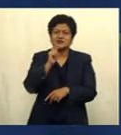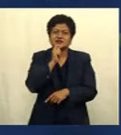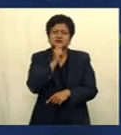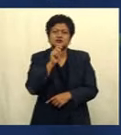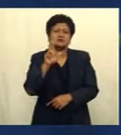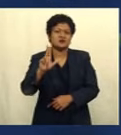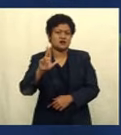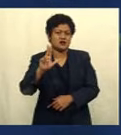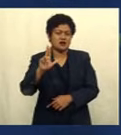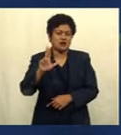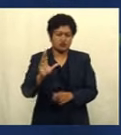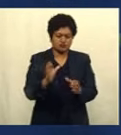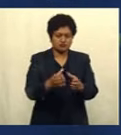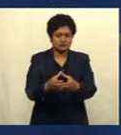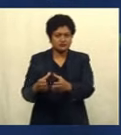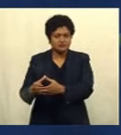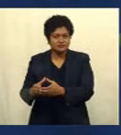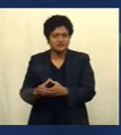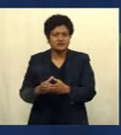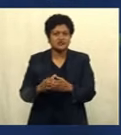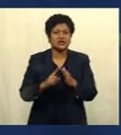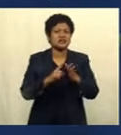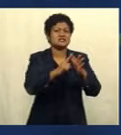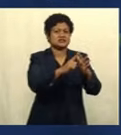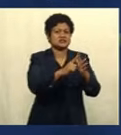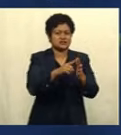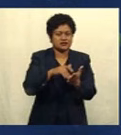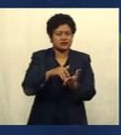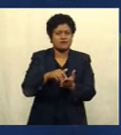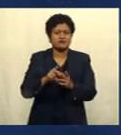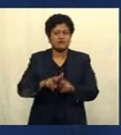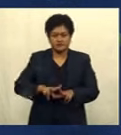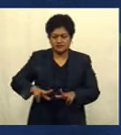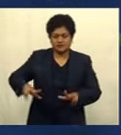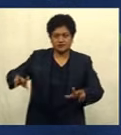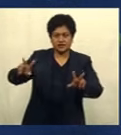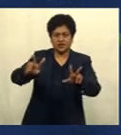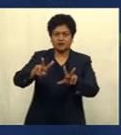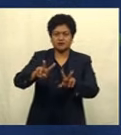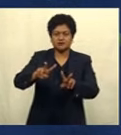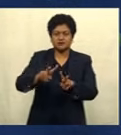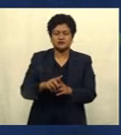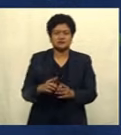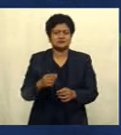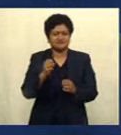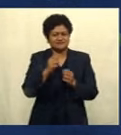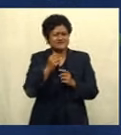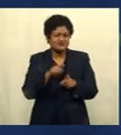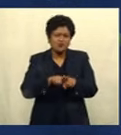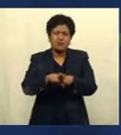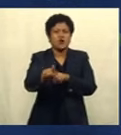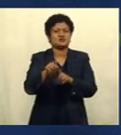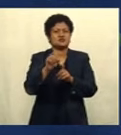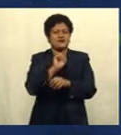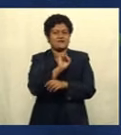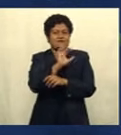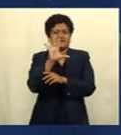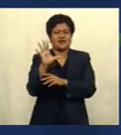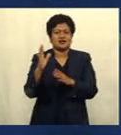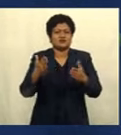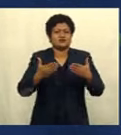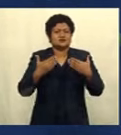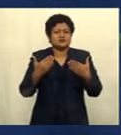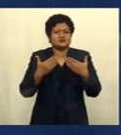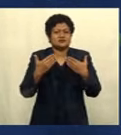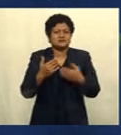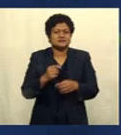Group, eastern parts and the interior of Vitilevu. Elsewhere, mainly fine with cool nights. Looking further onto Monday, fine